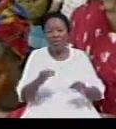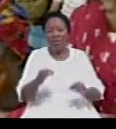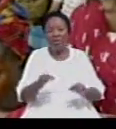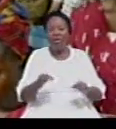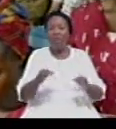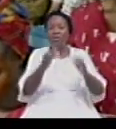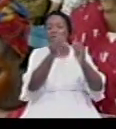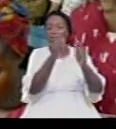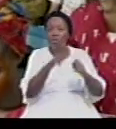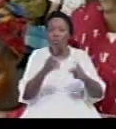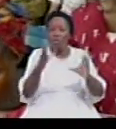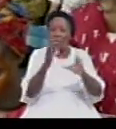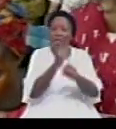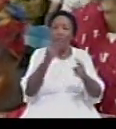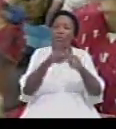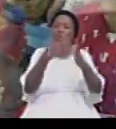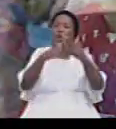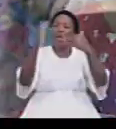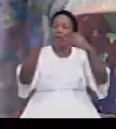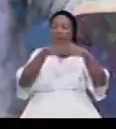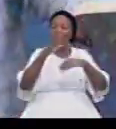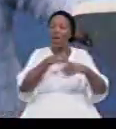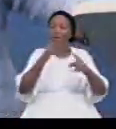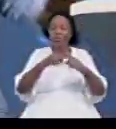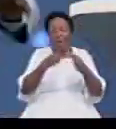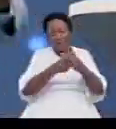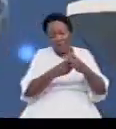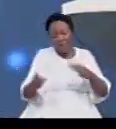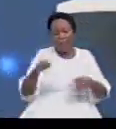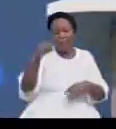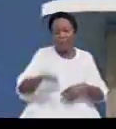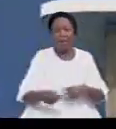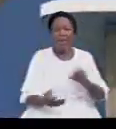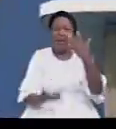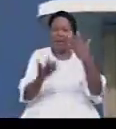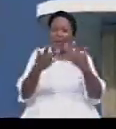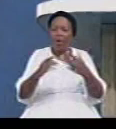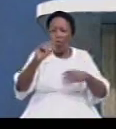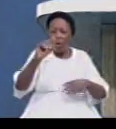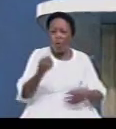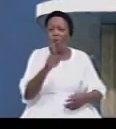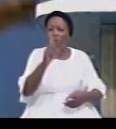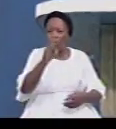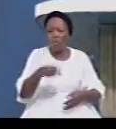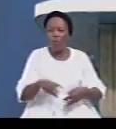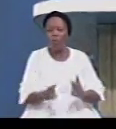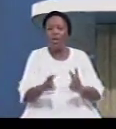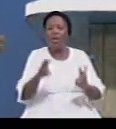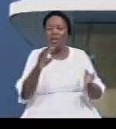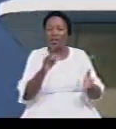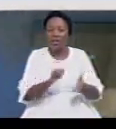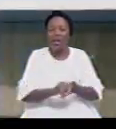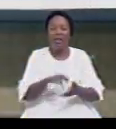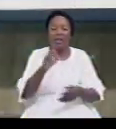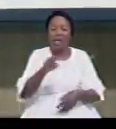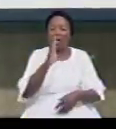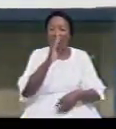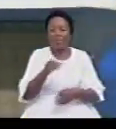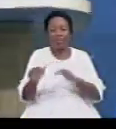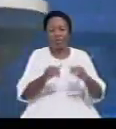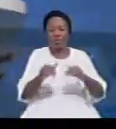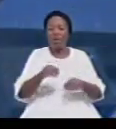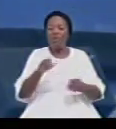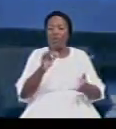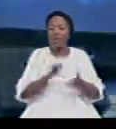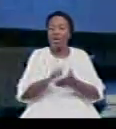get to heaven and to escape hell. Only one way that can be done, that you